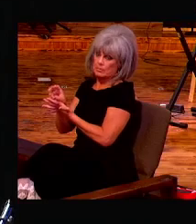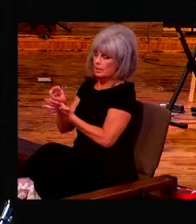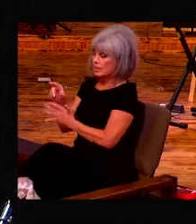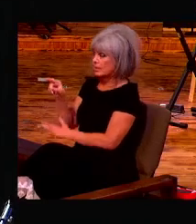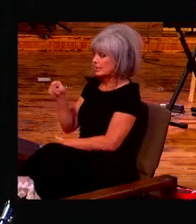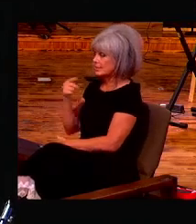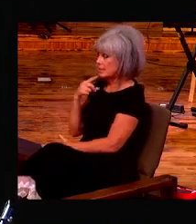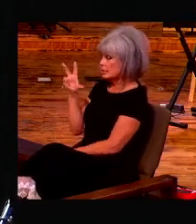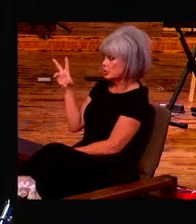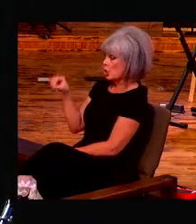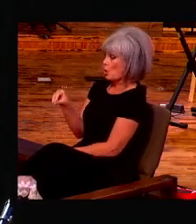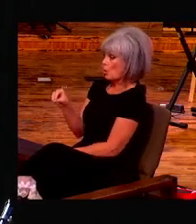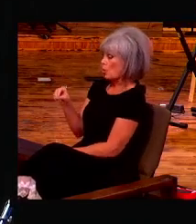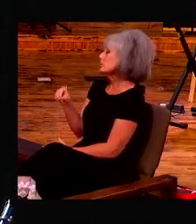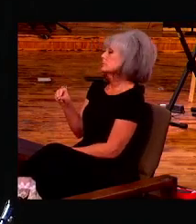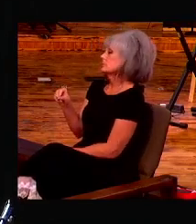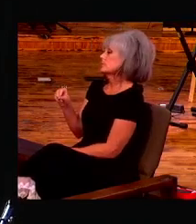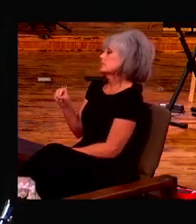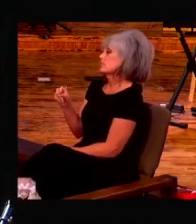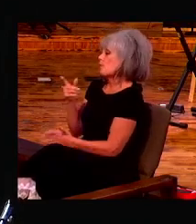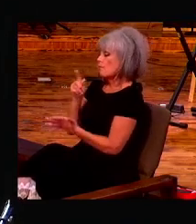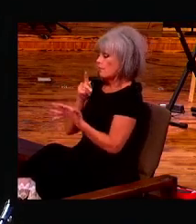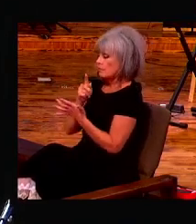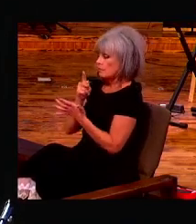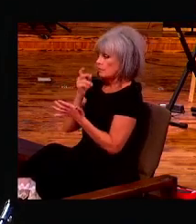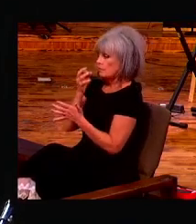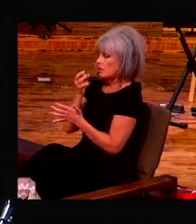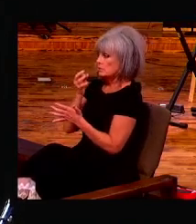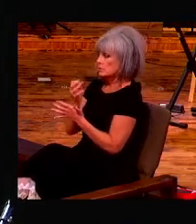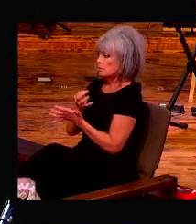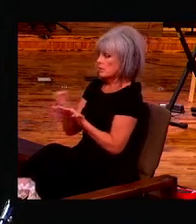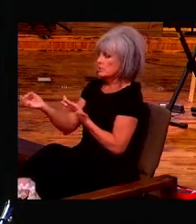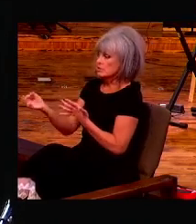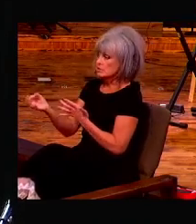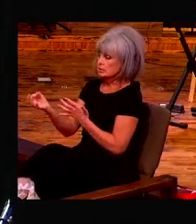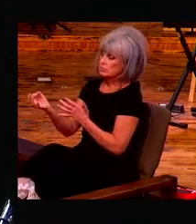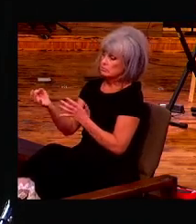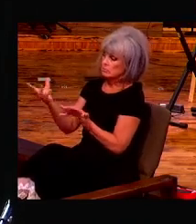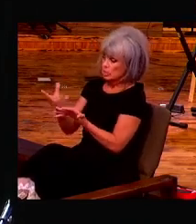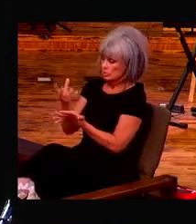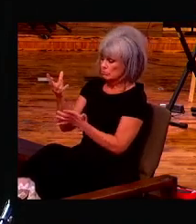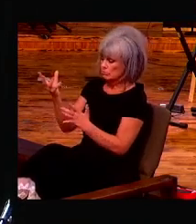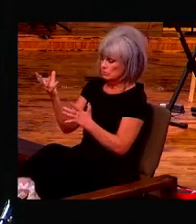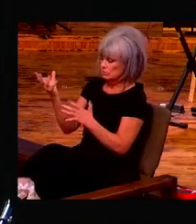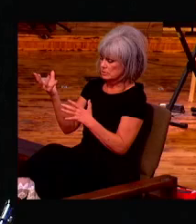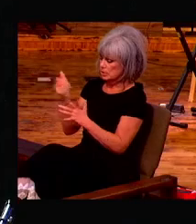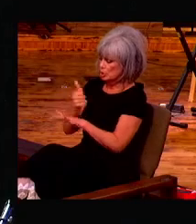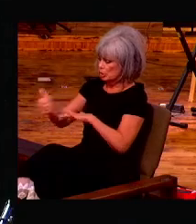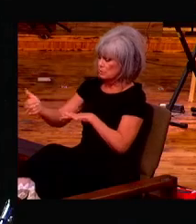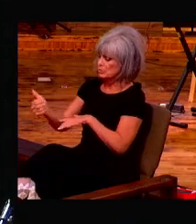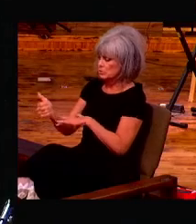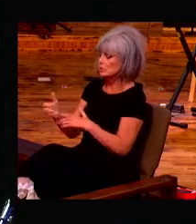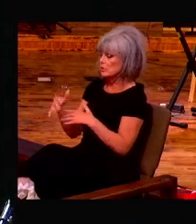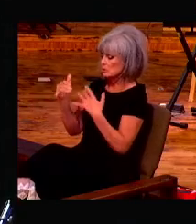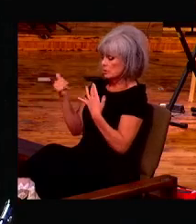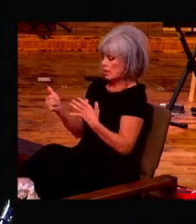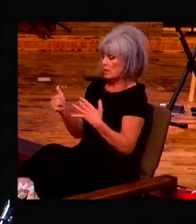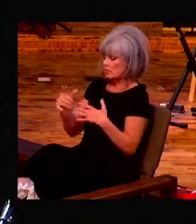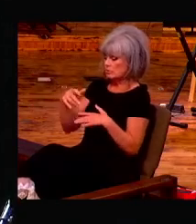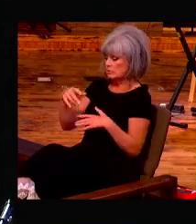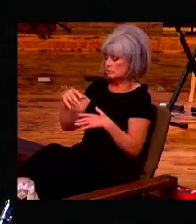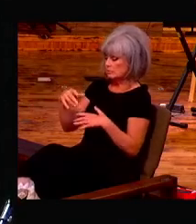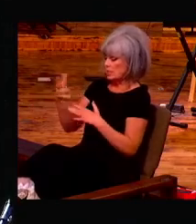falsely accused and winds up where? In prison. So he goes from the pit to the prison.